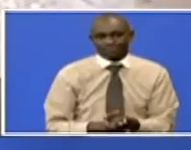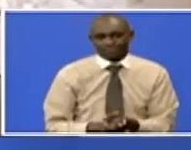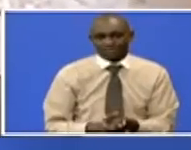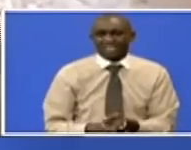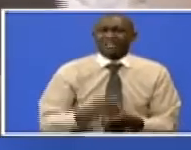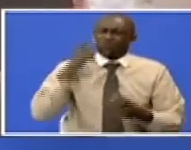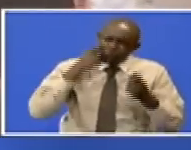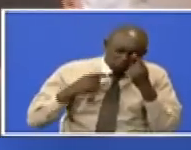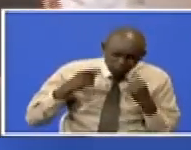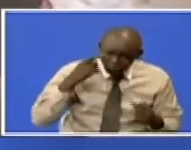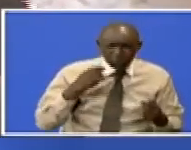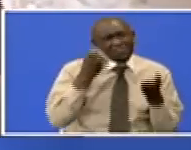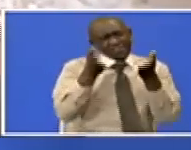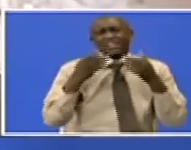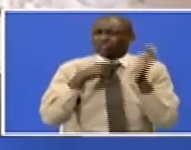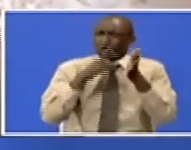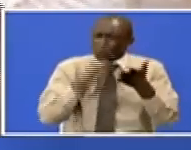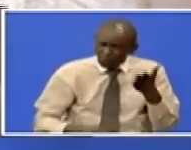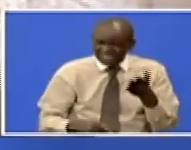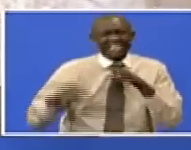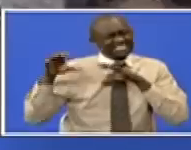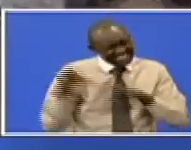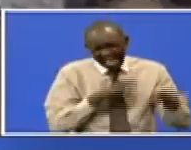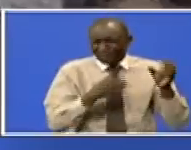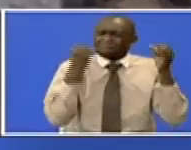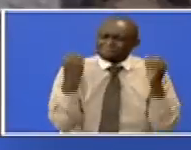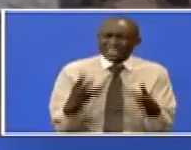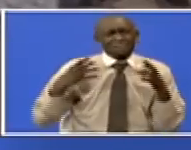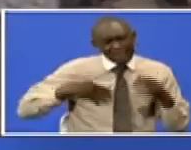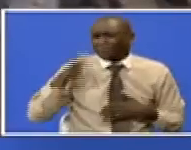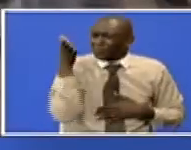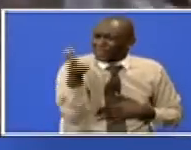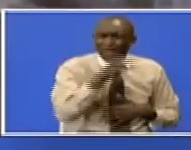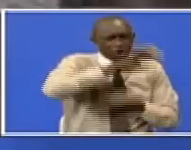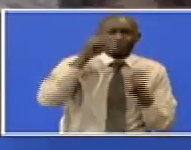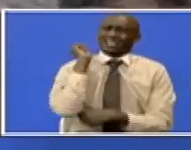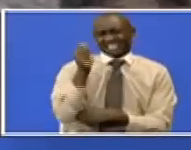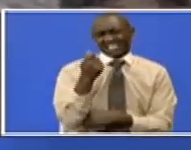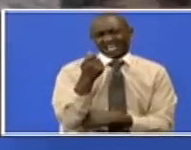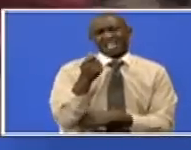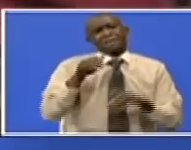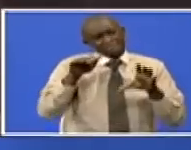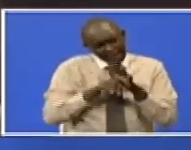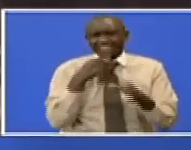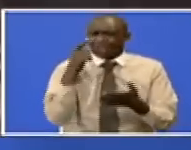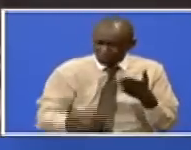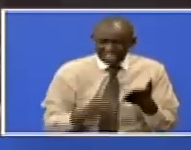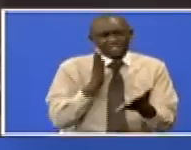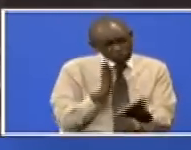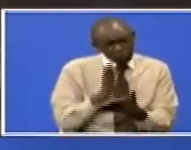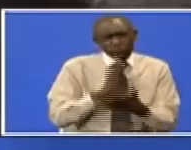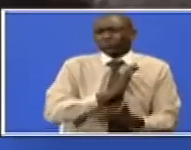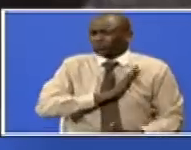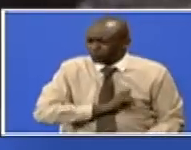The tears of the victims here symbolizing the suffering of many more victims across the nation that the members here say continue to